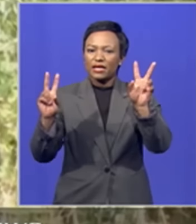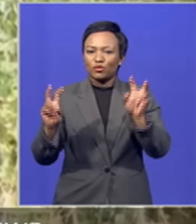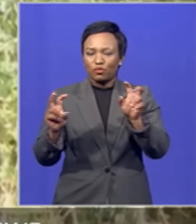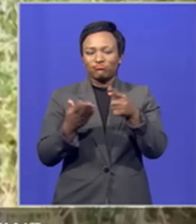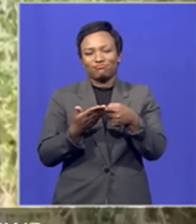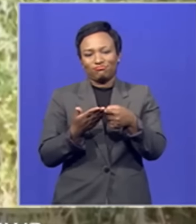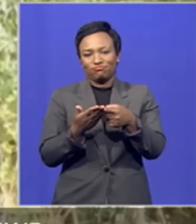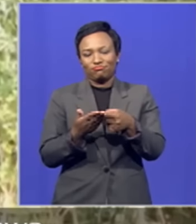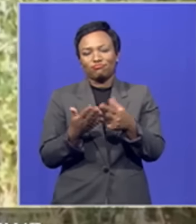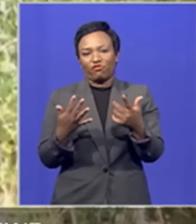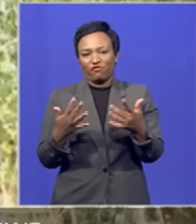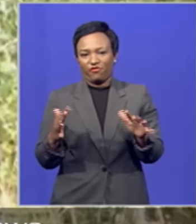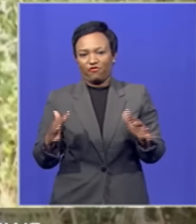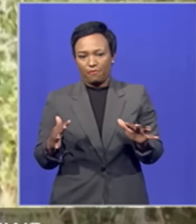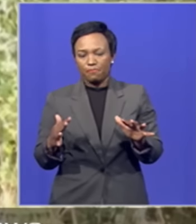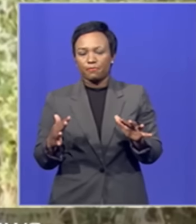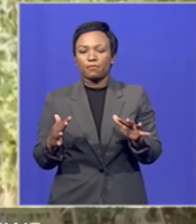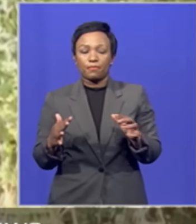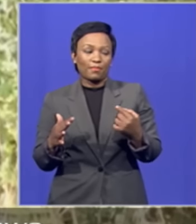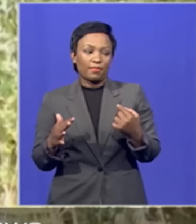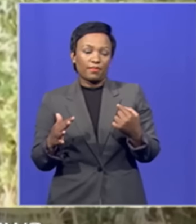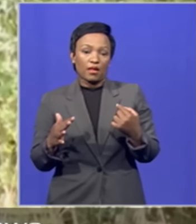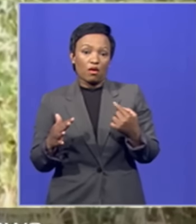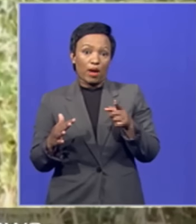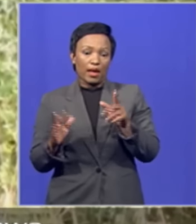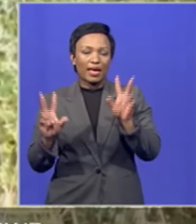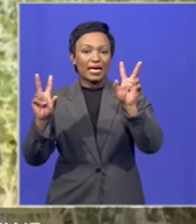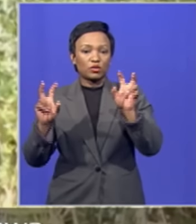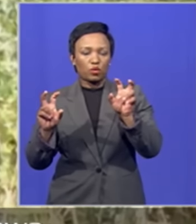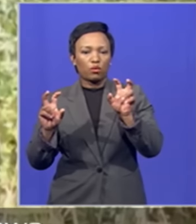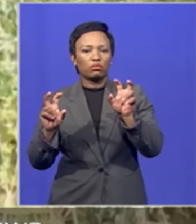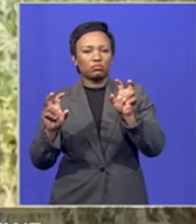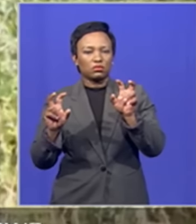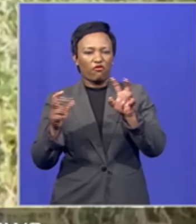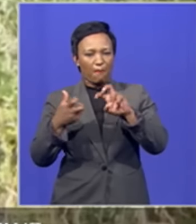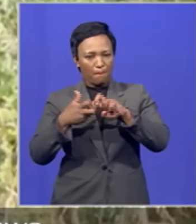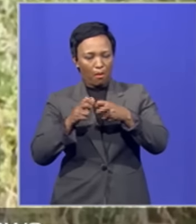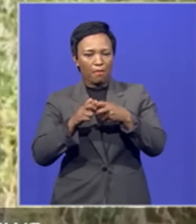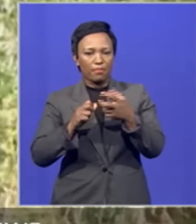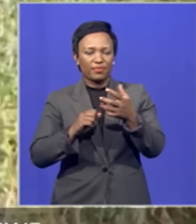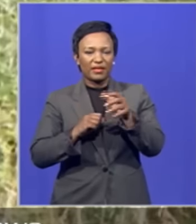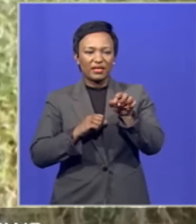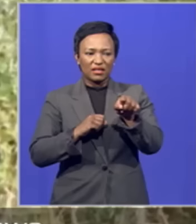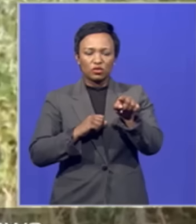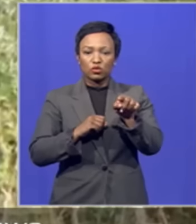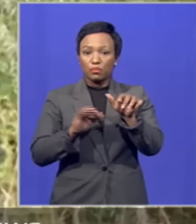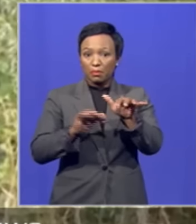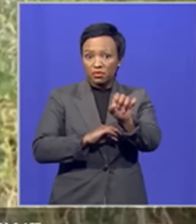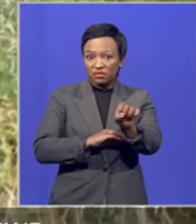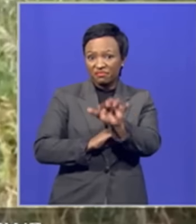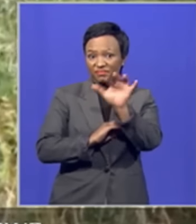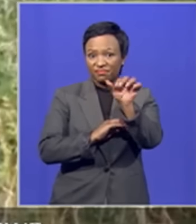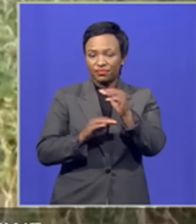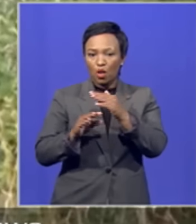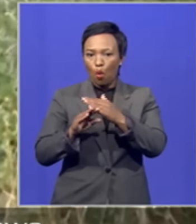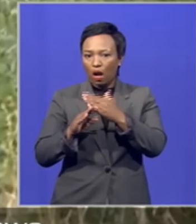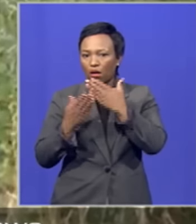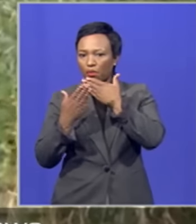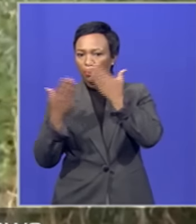those issues that are a great problem to our people, like unemployment,